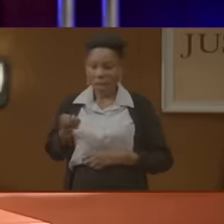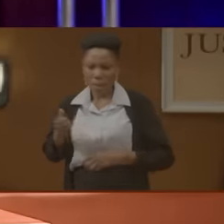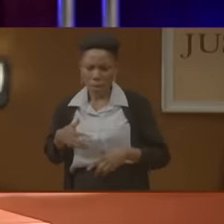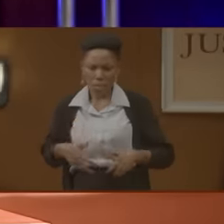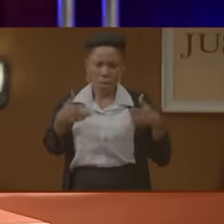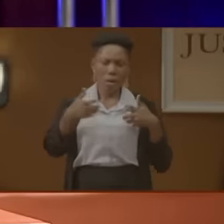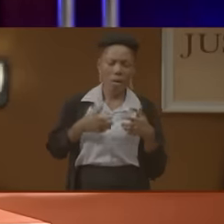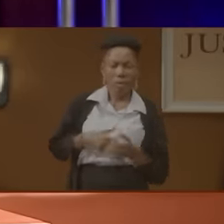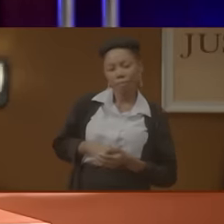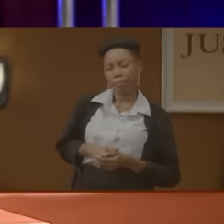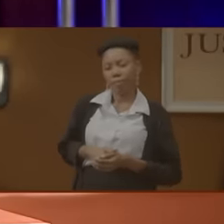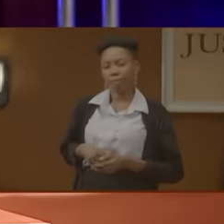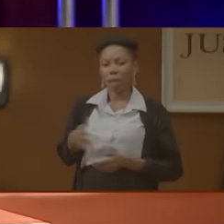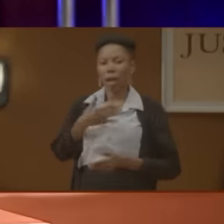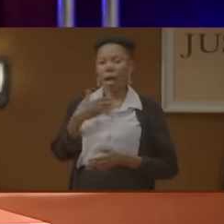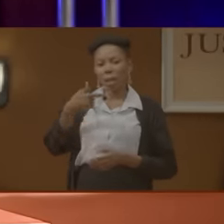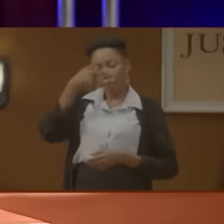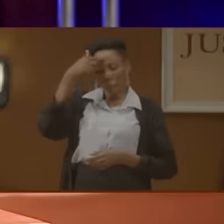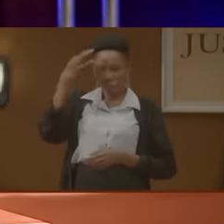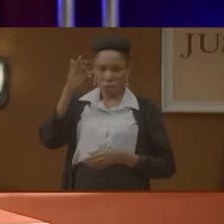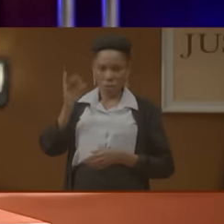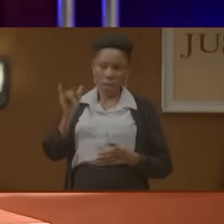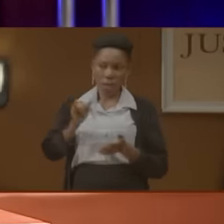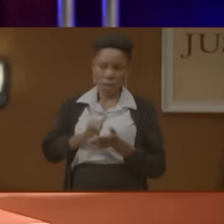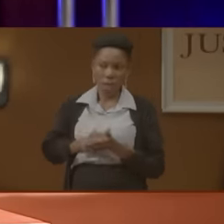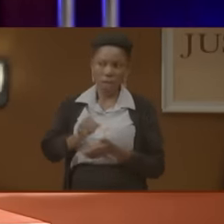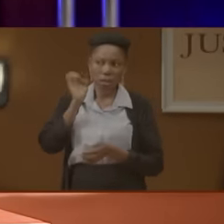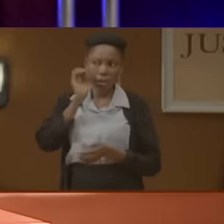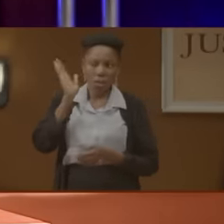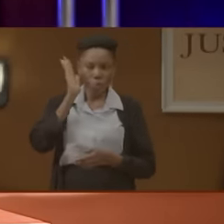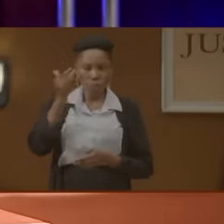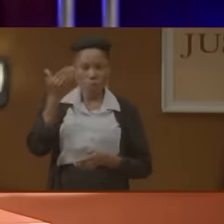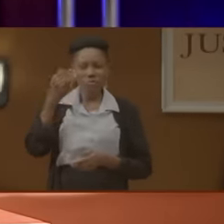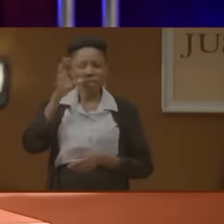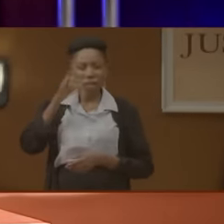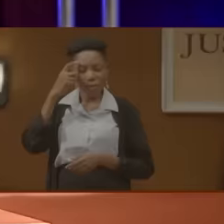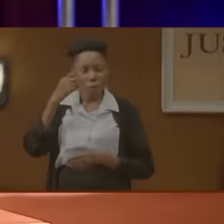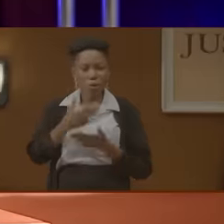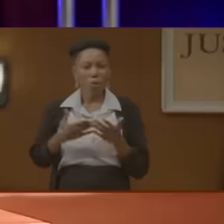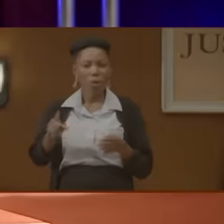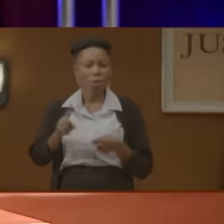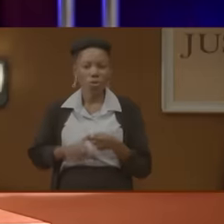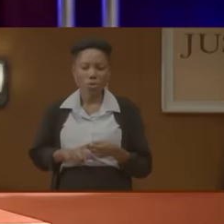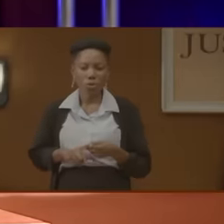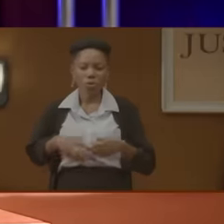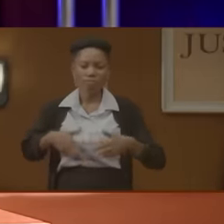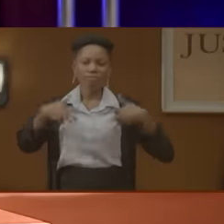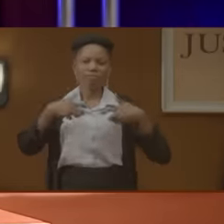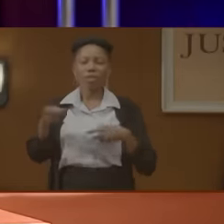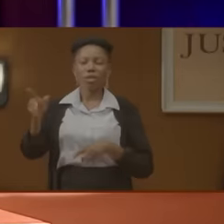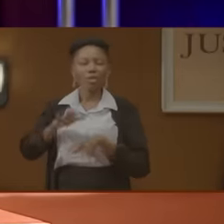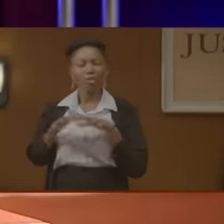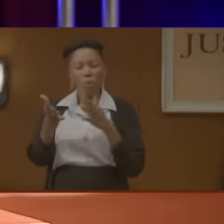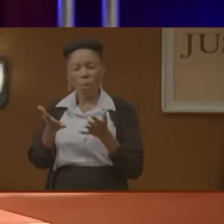angry. And because of that, she will always look for something to vent out her anger on. And I don't like anything